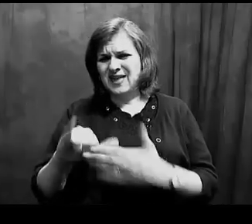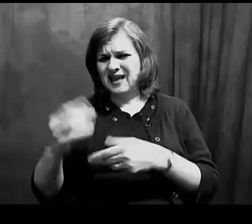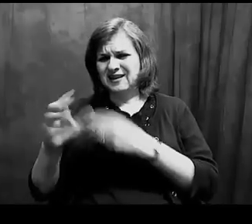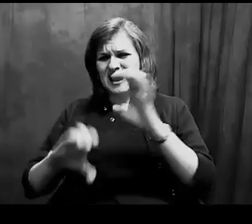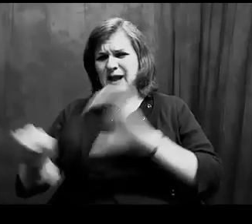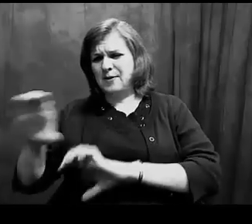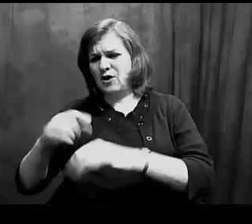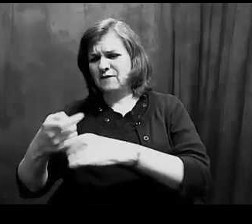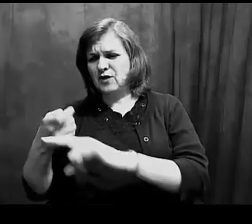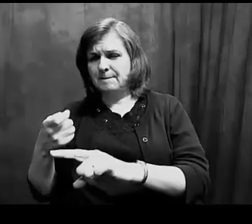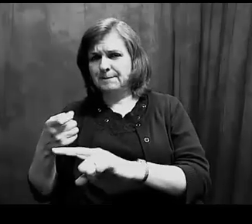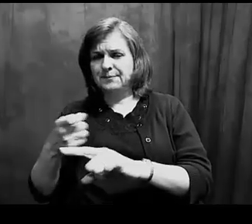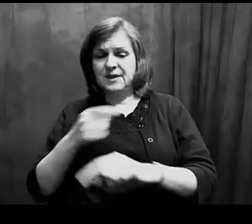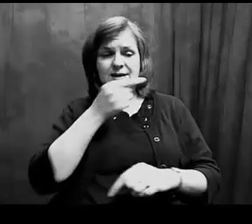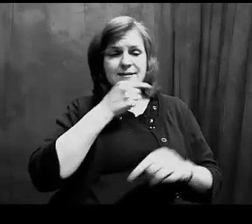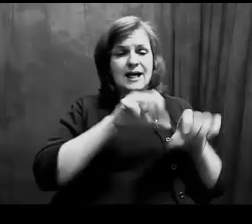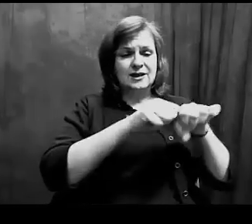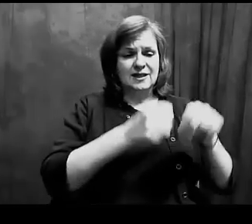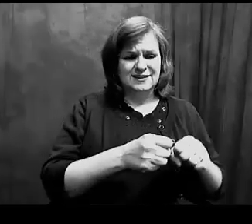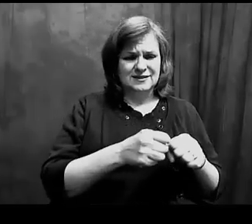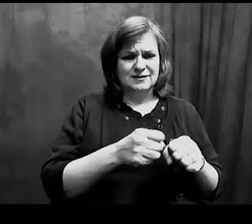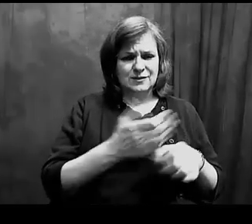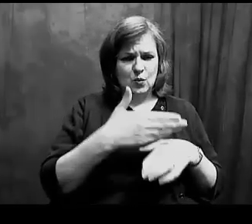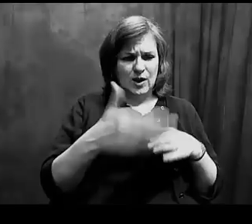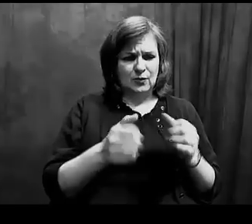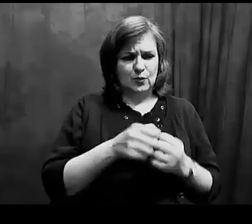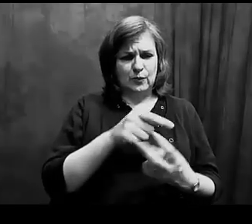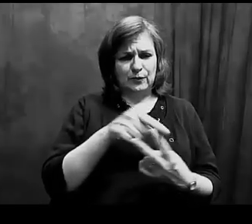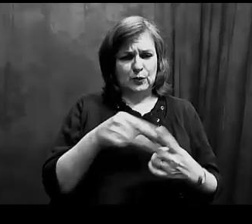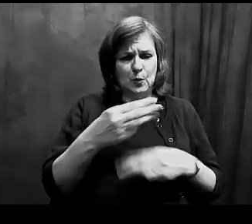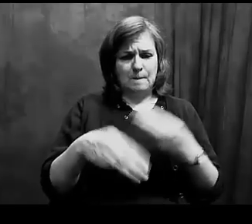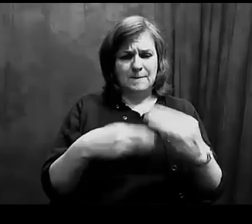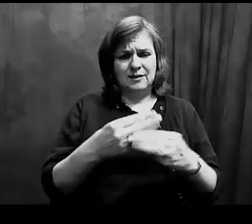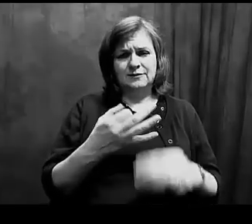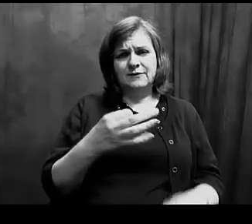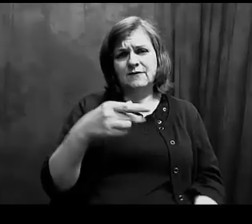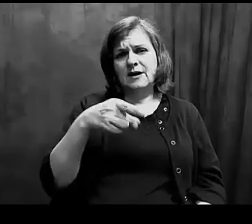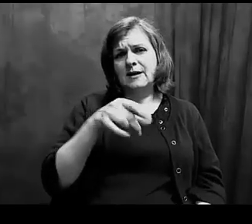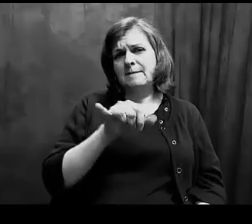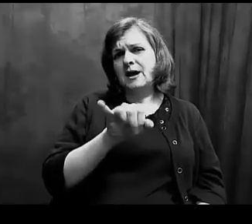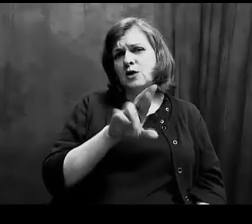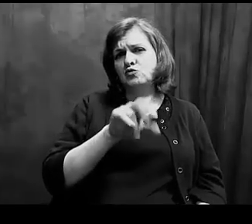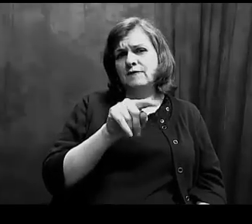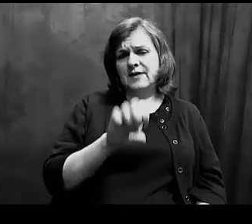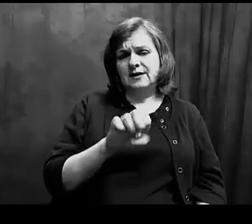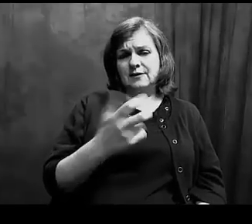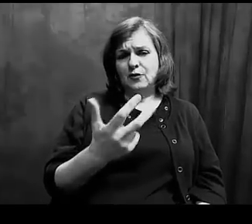So, where did this come from? I told you we ended glycolysis with pyruvate,